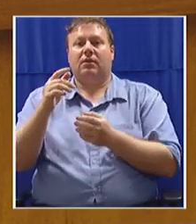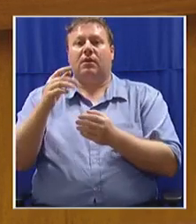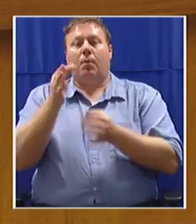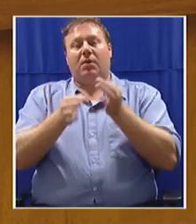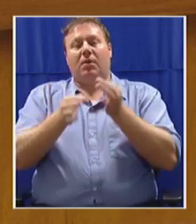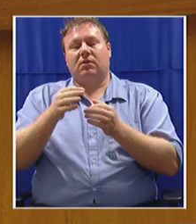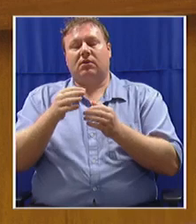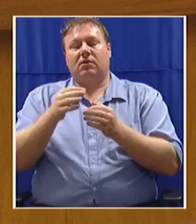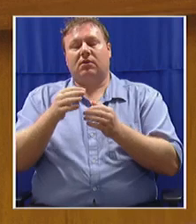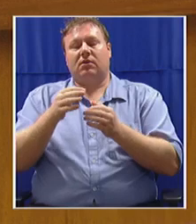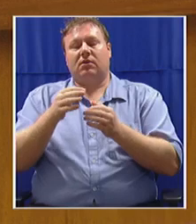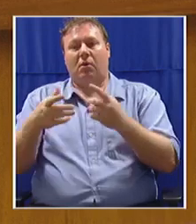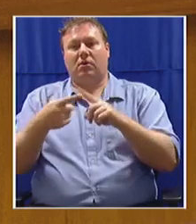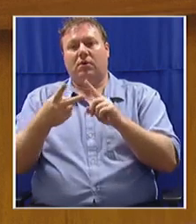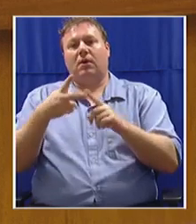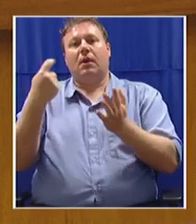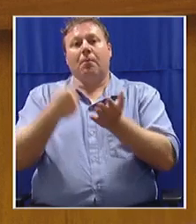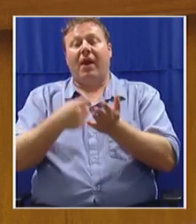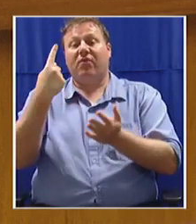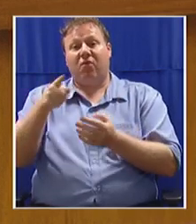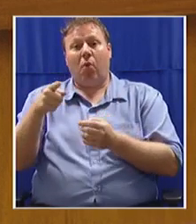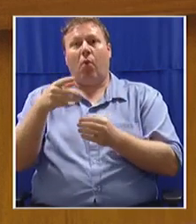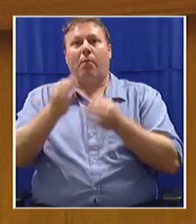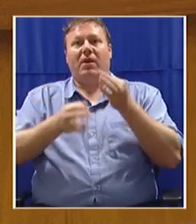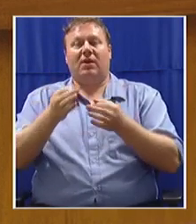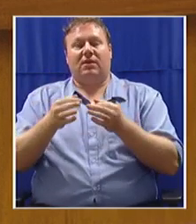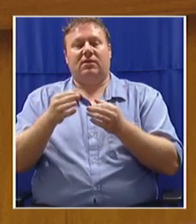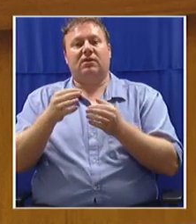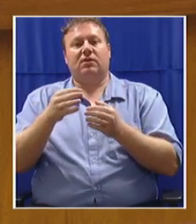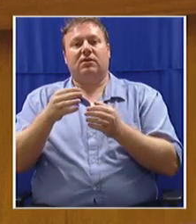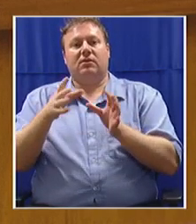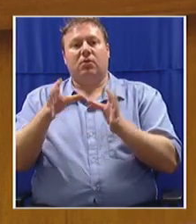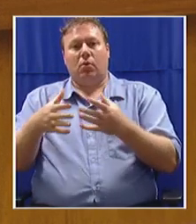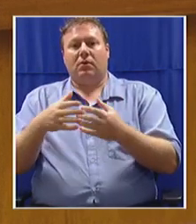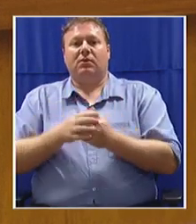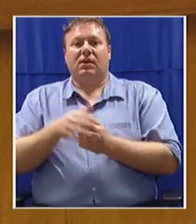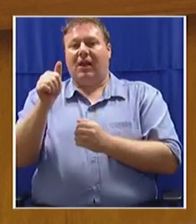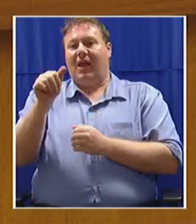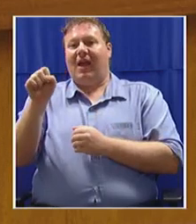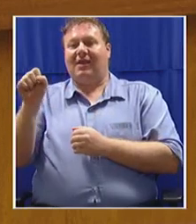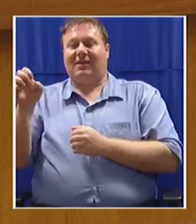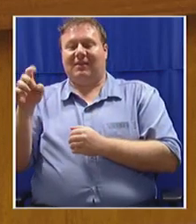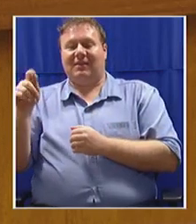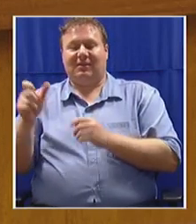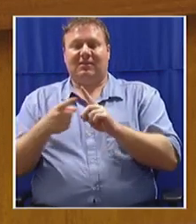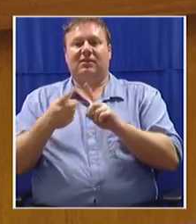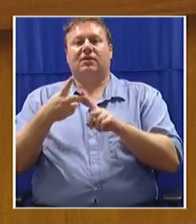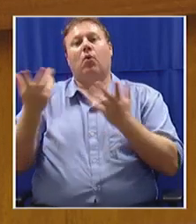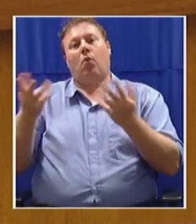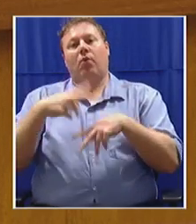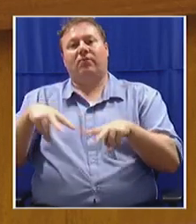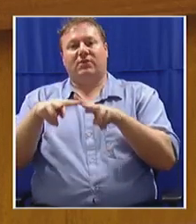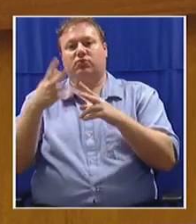behalf of the political party, assets, services, or facilities provided to a political